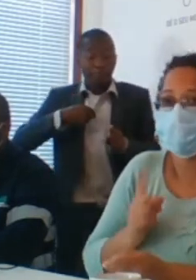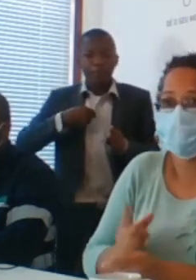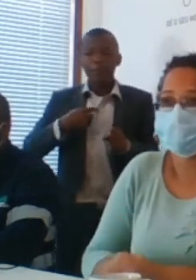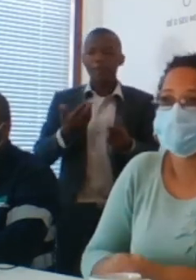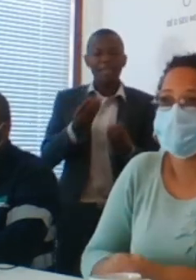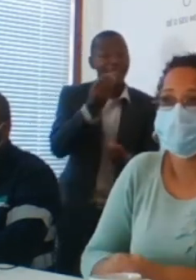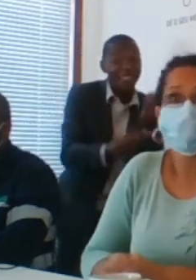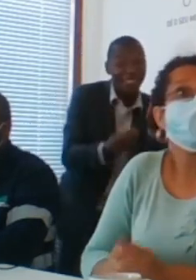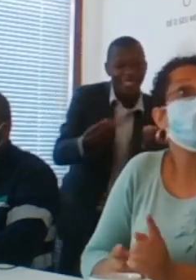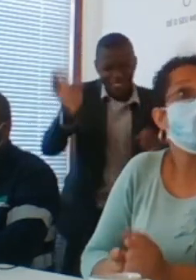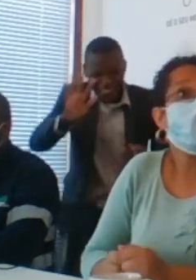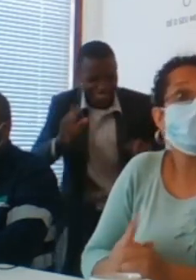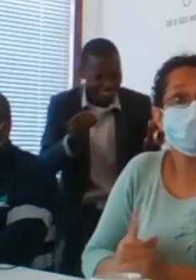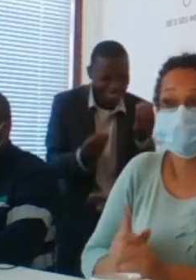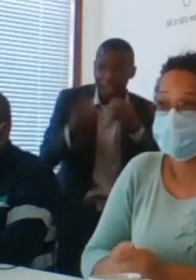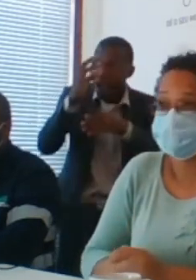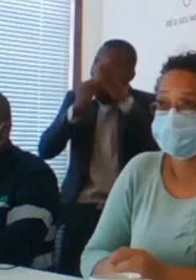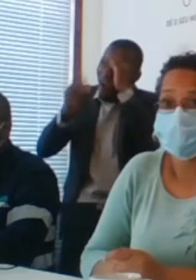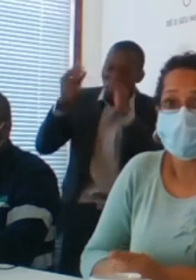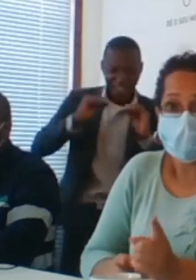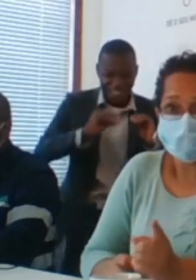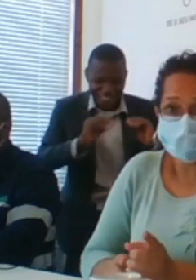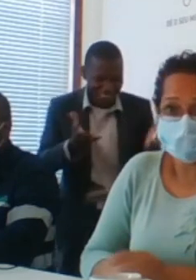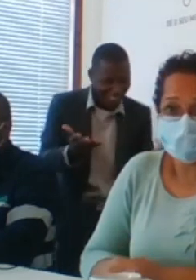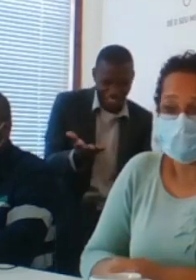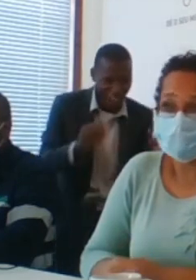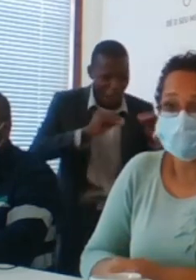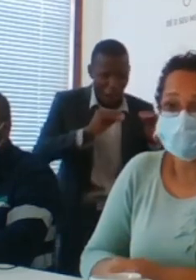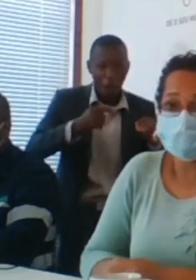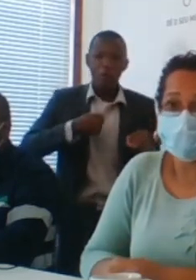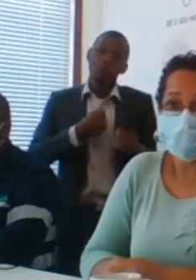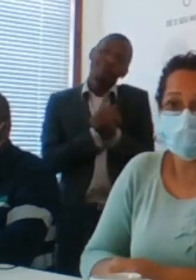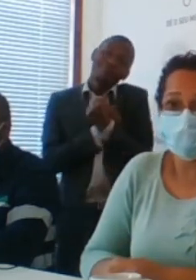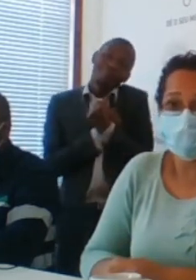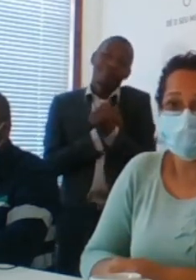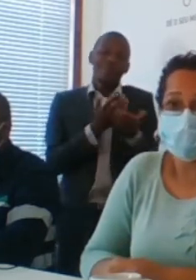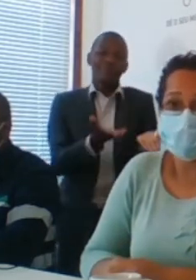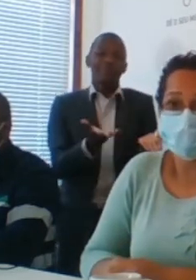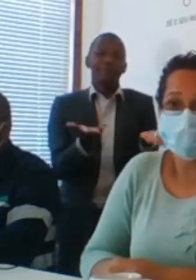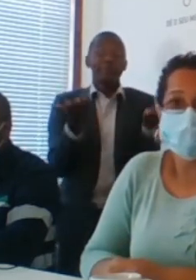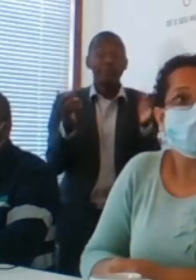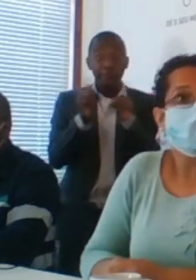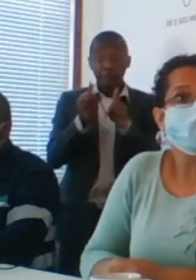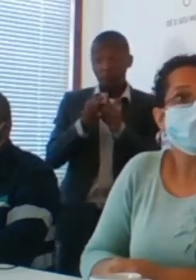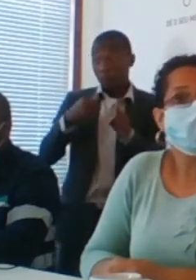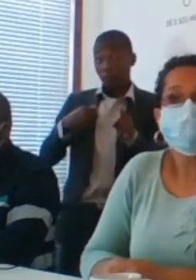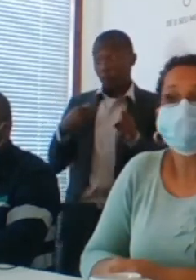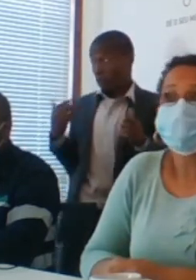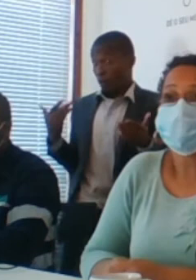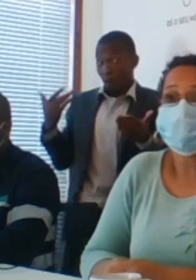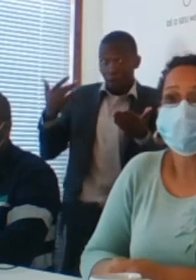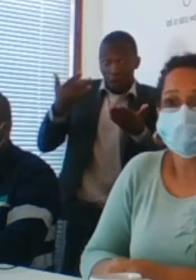kids, and it's something fantastic for me. And also I decided to go forward with education in order